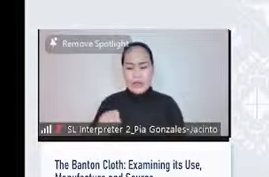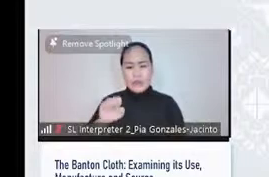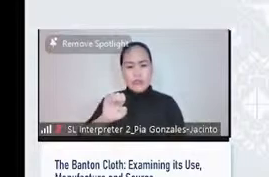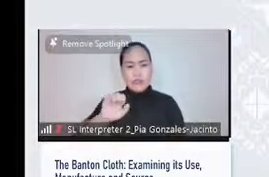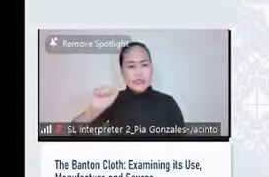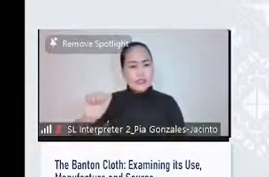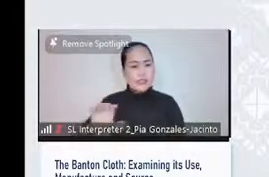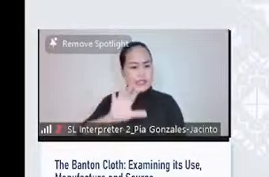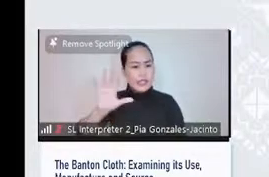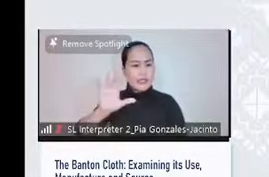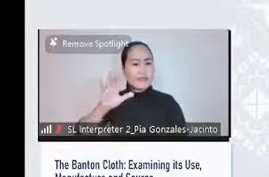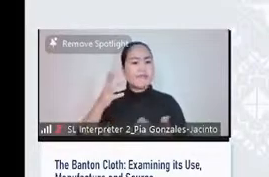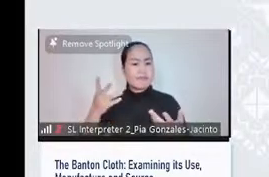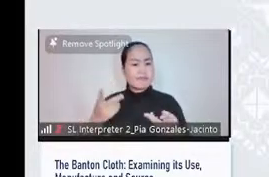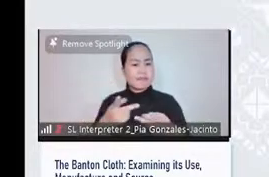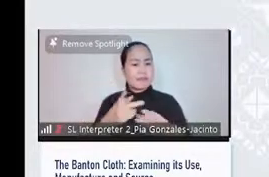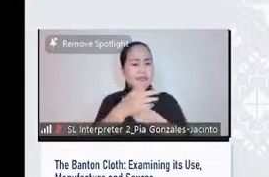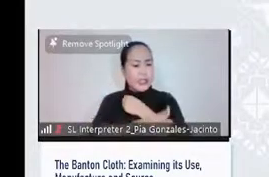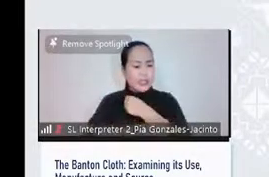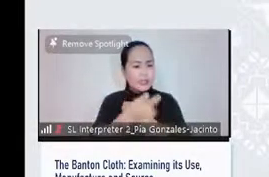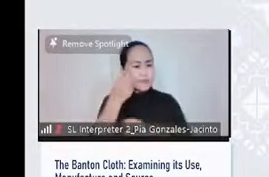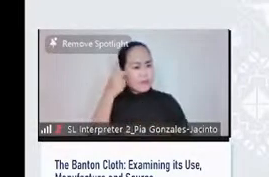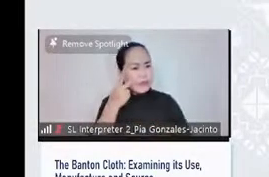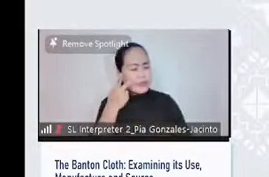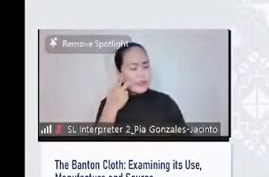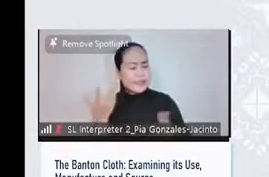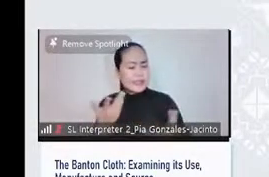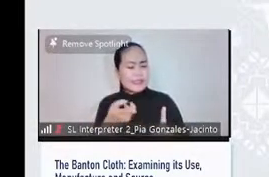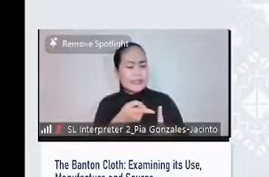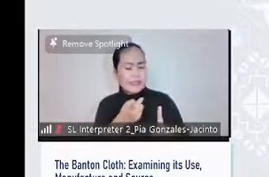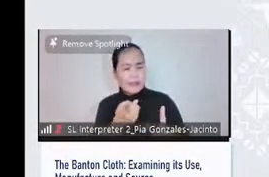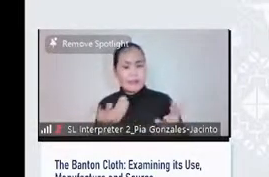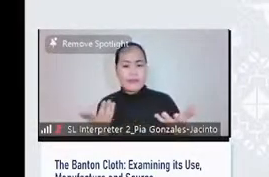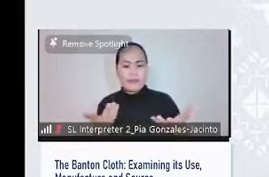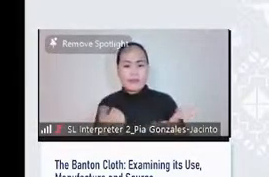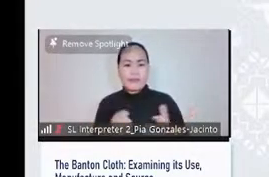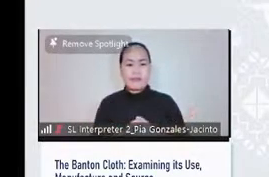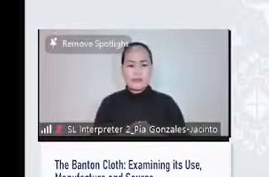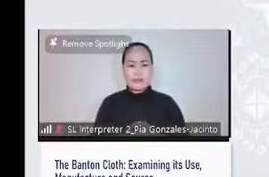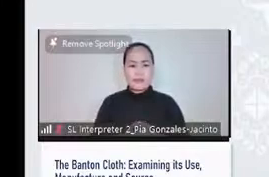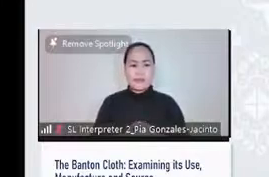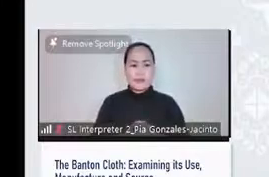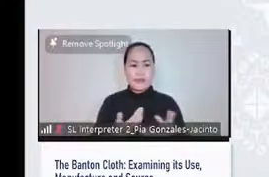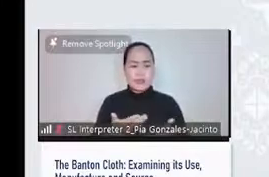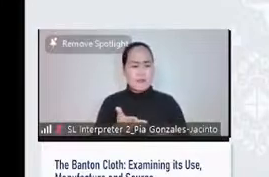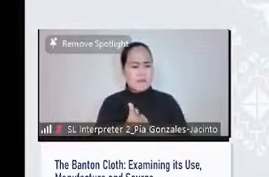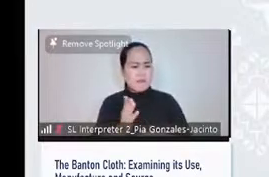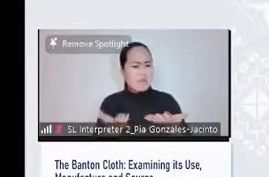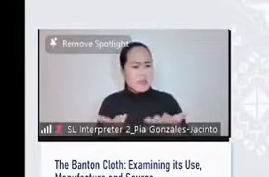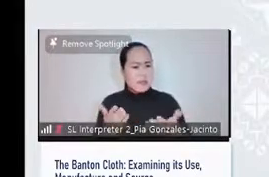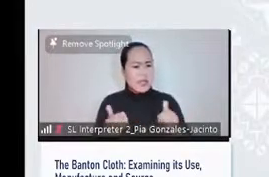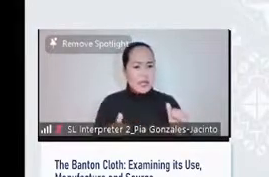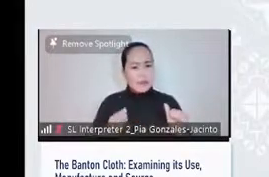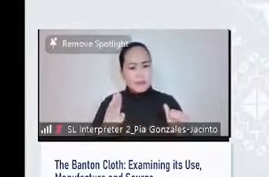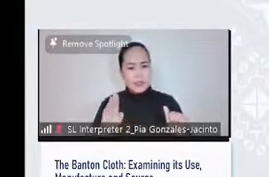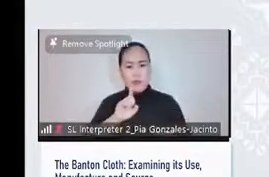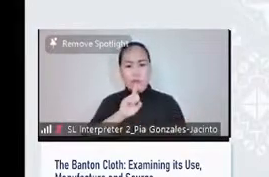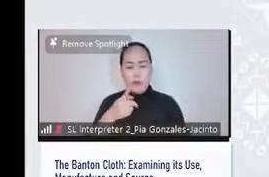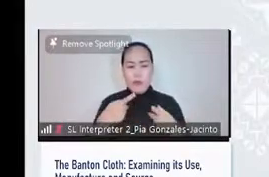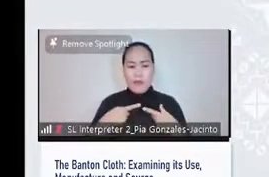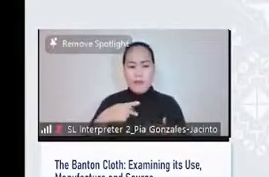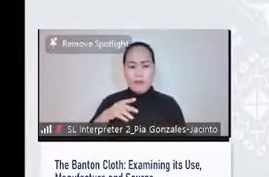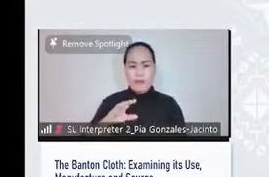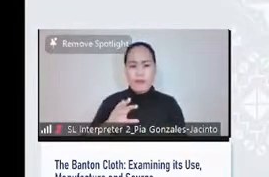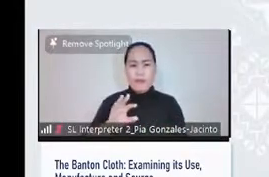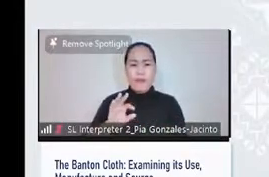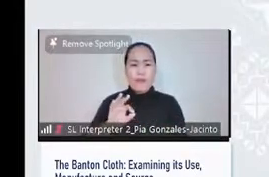to identify its source. It is possible that fragments A and B are funerary blankets or shrouds because of the